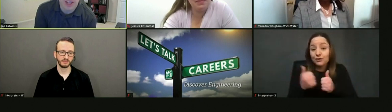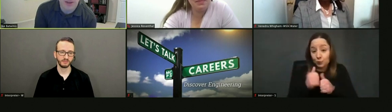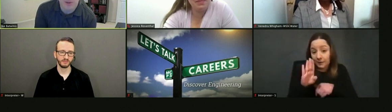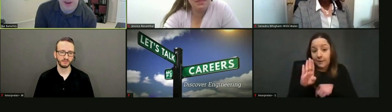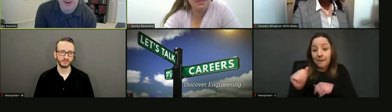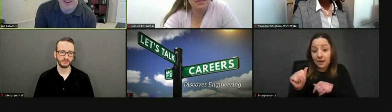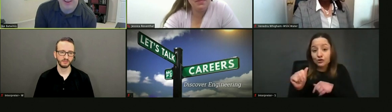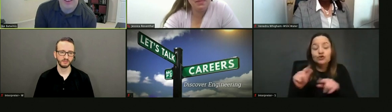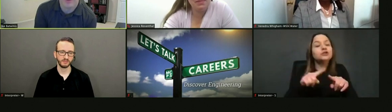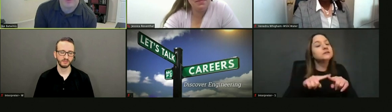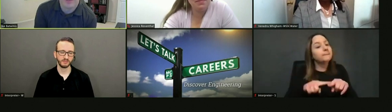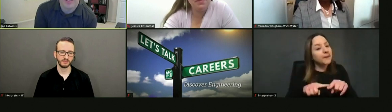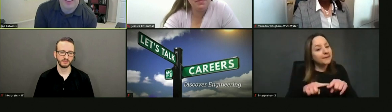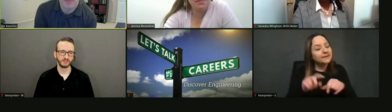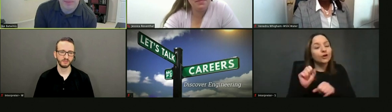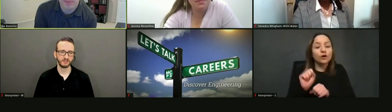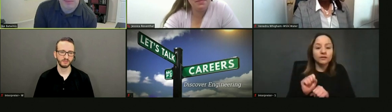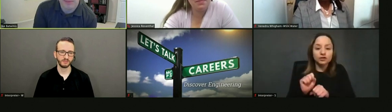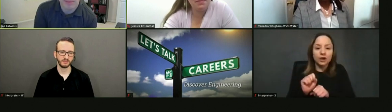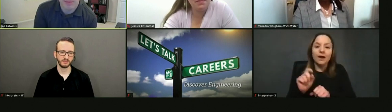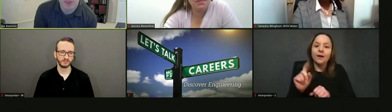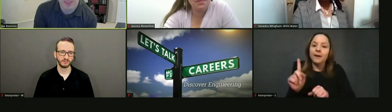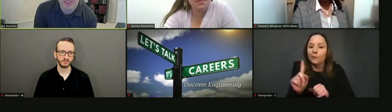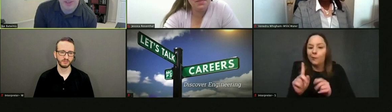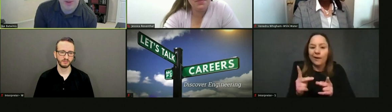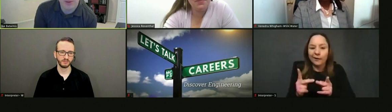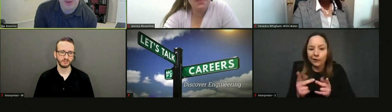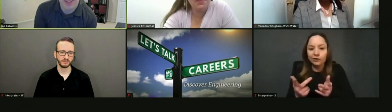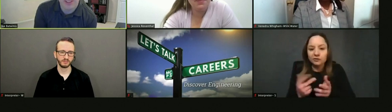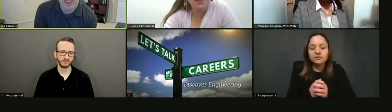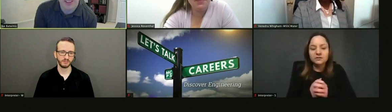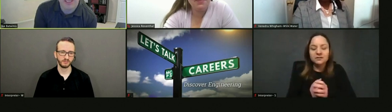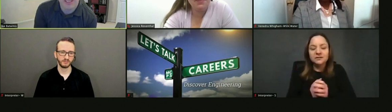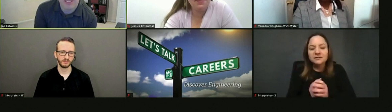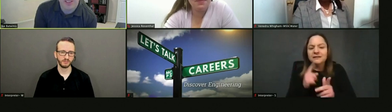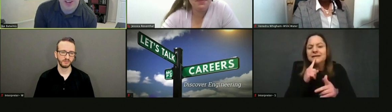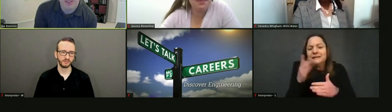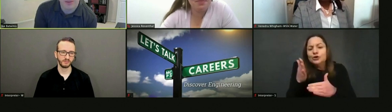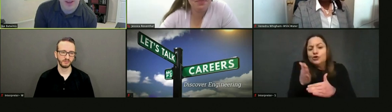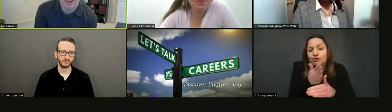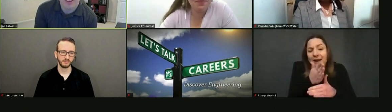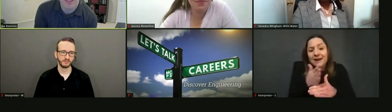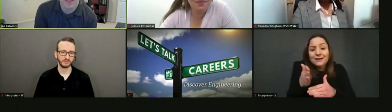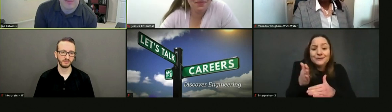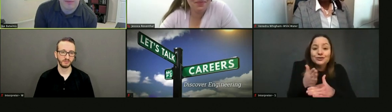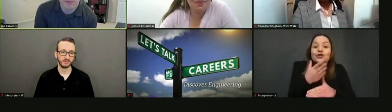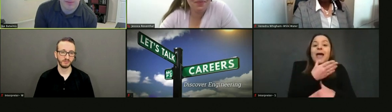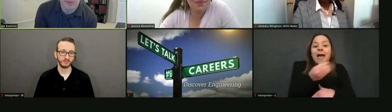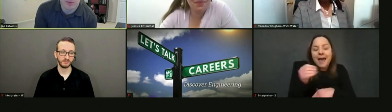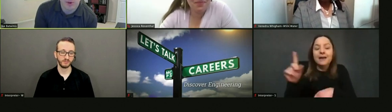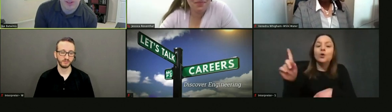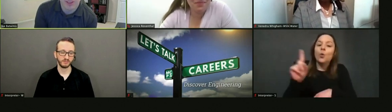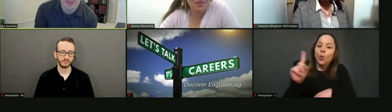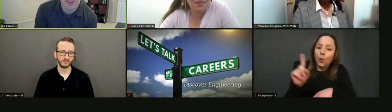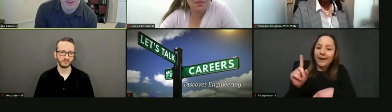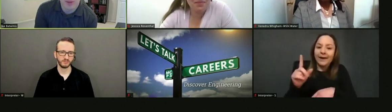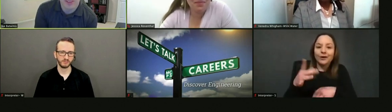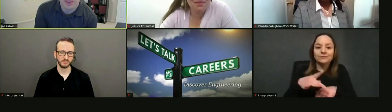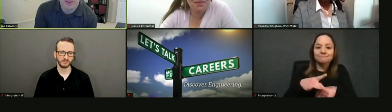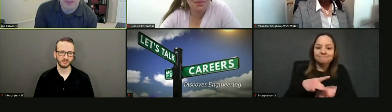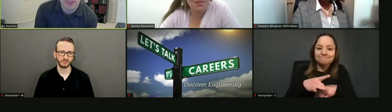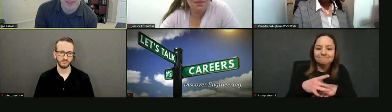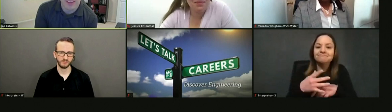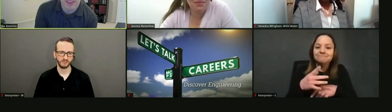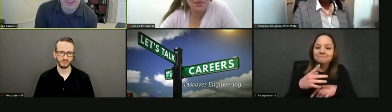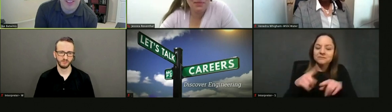the job and where. So it's a bit of a range, and geography matters on what your salary is going to be.